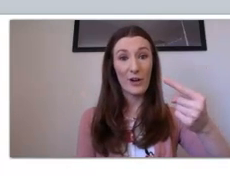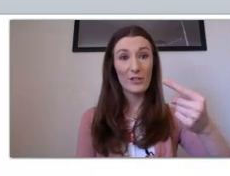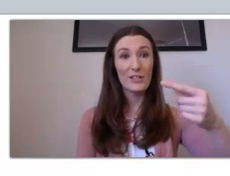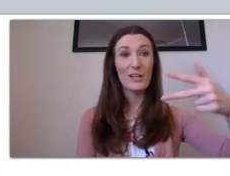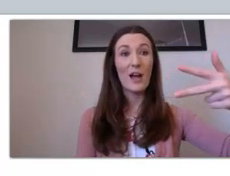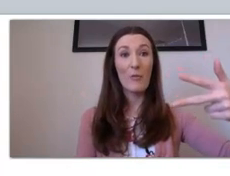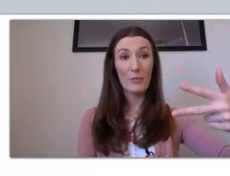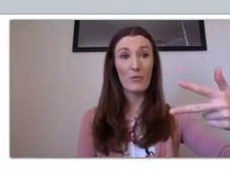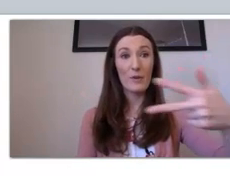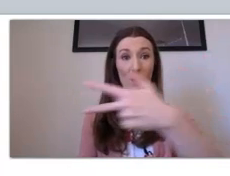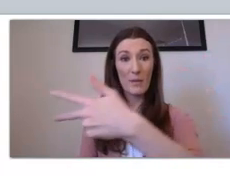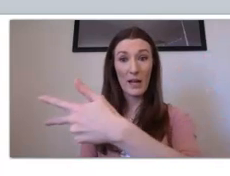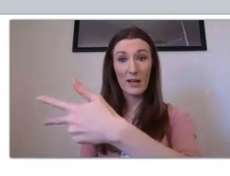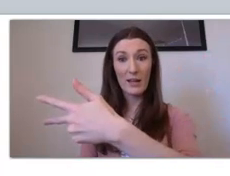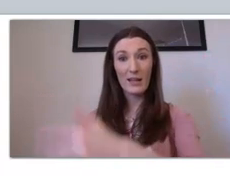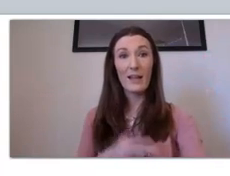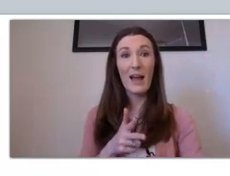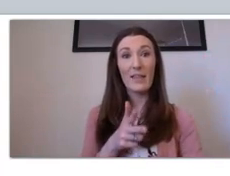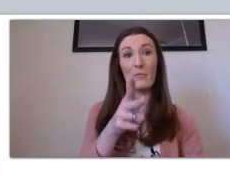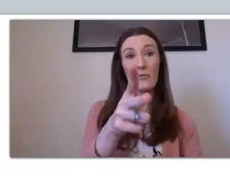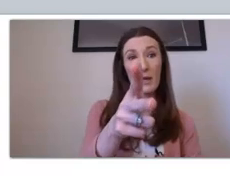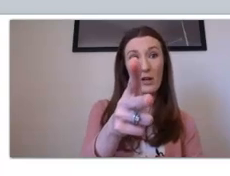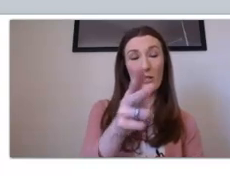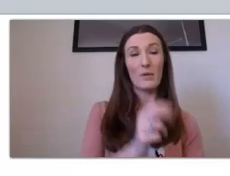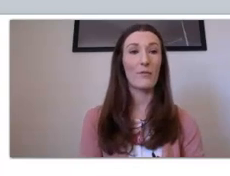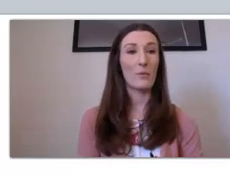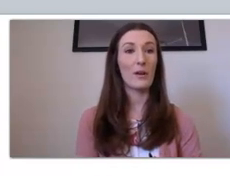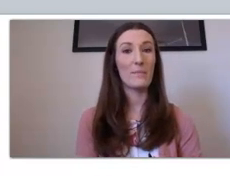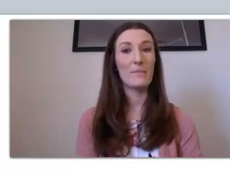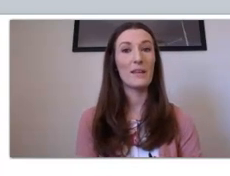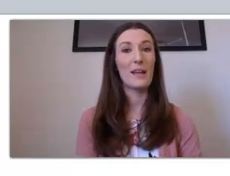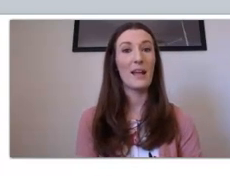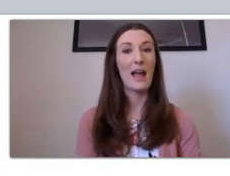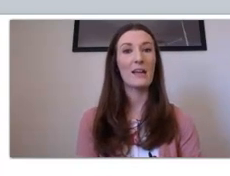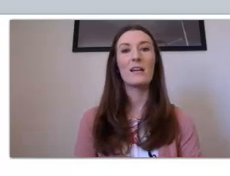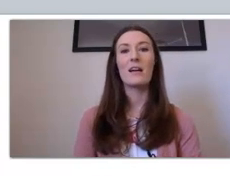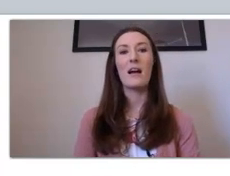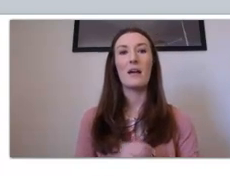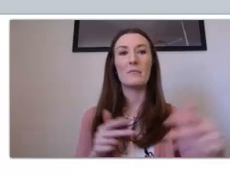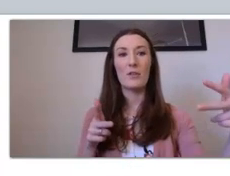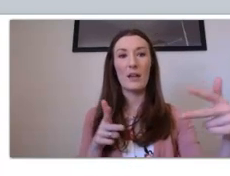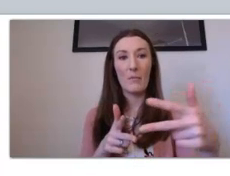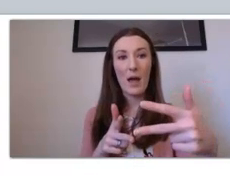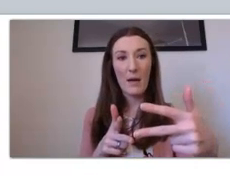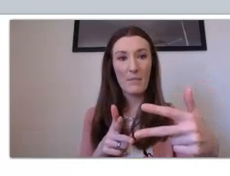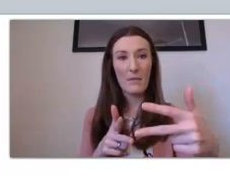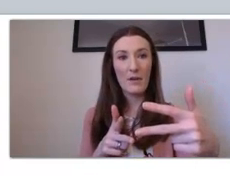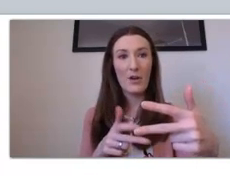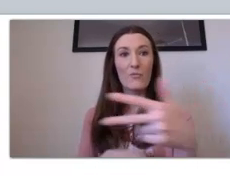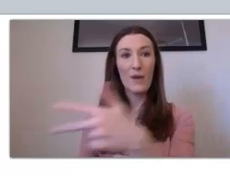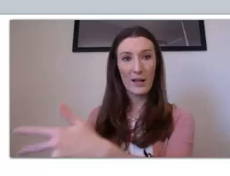right first. I'm going to move my dominant and then move my non-dominant forward. Okay. So they come